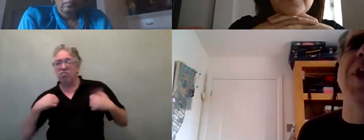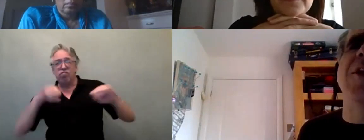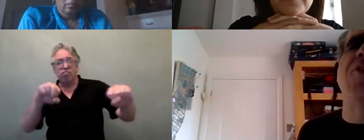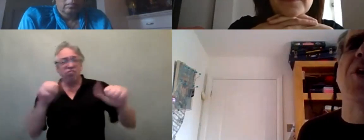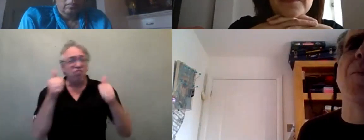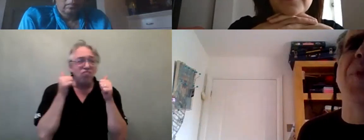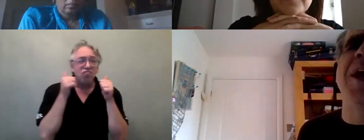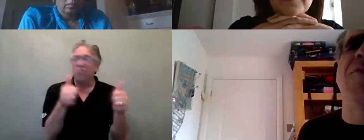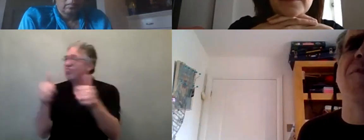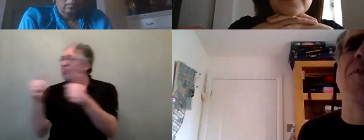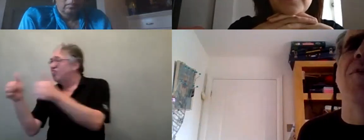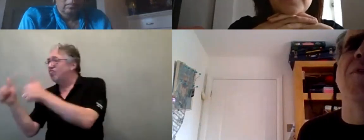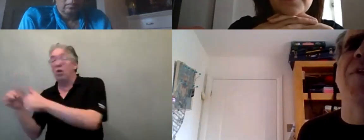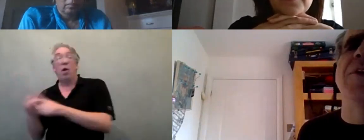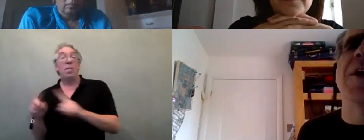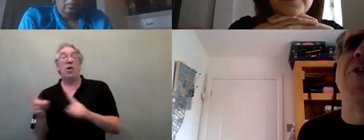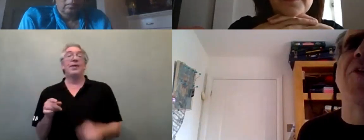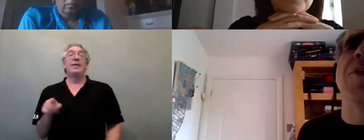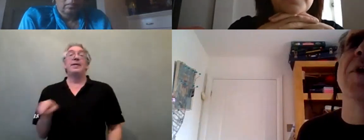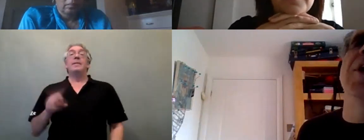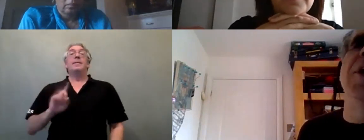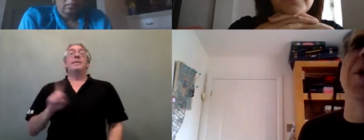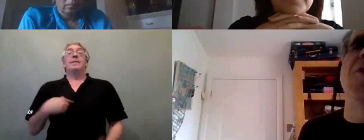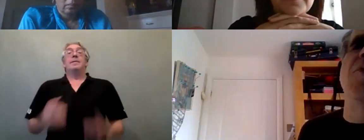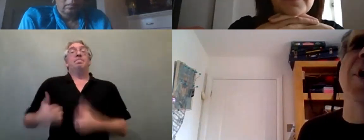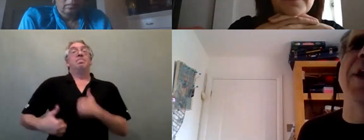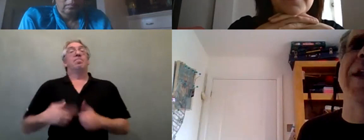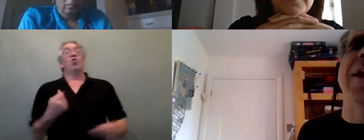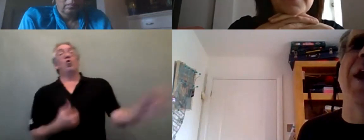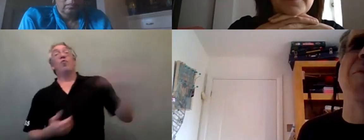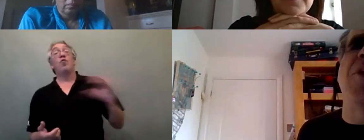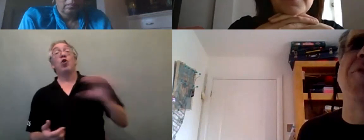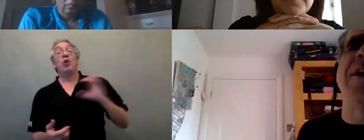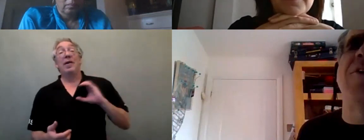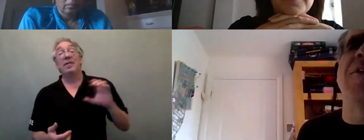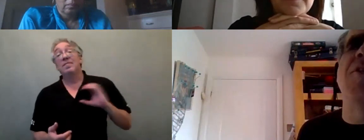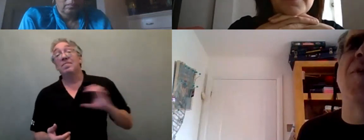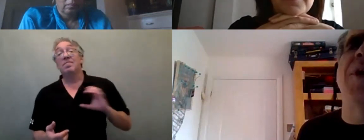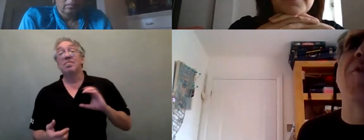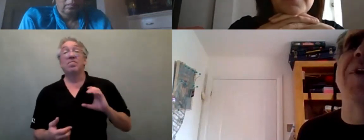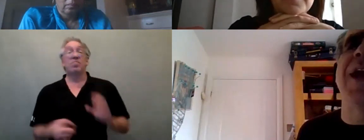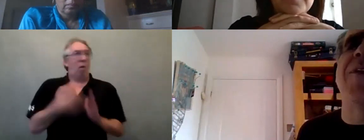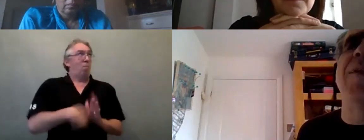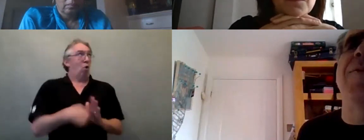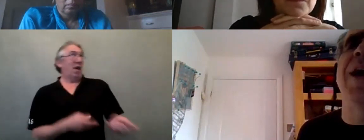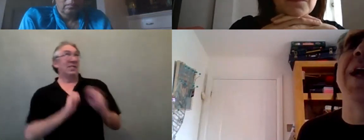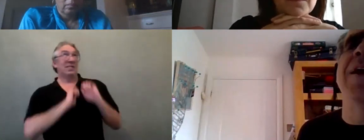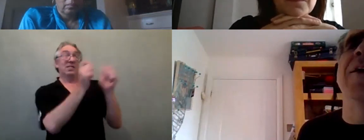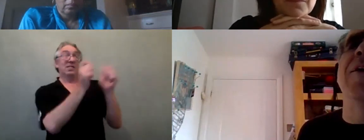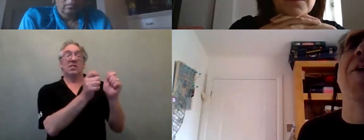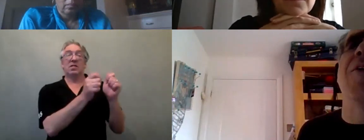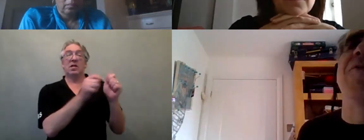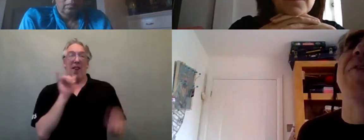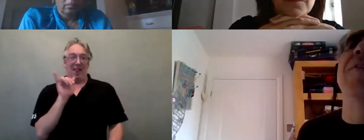sadly, the need to compete for funding and so on and projects quite often gets in the